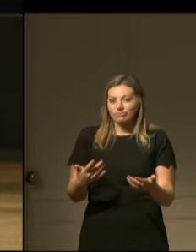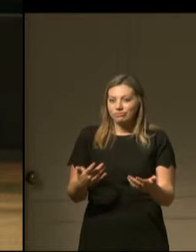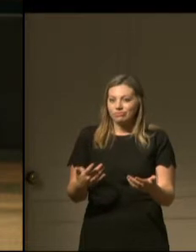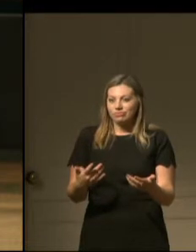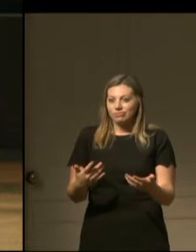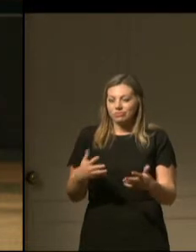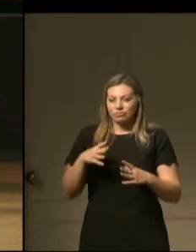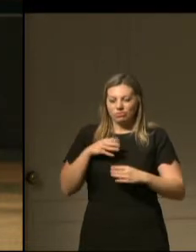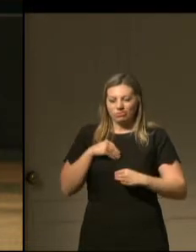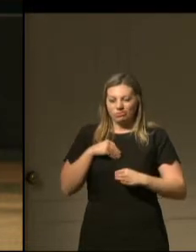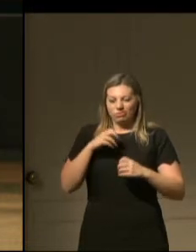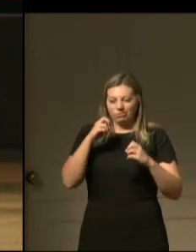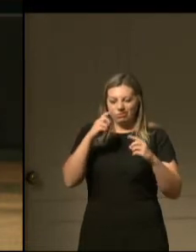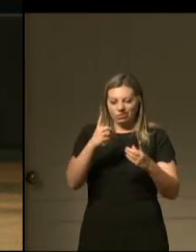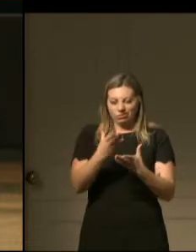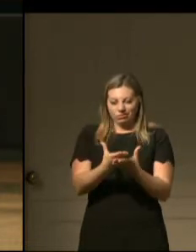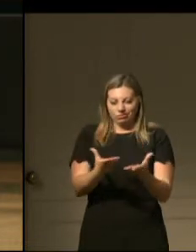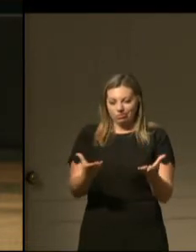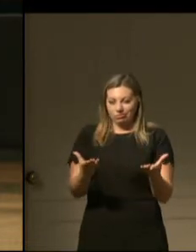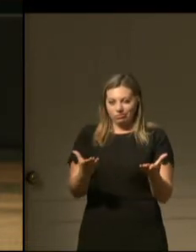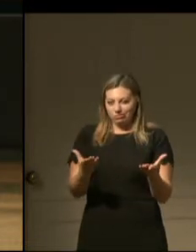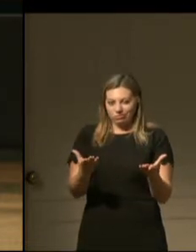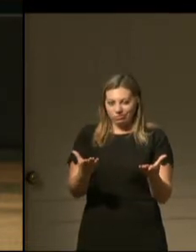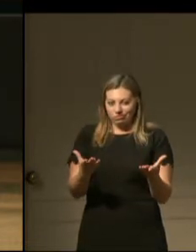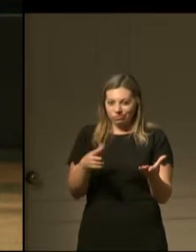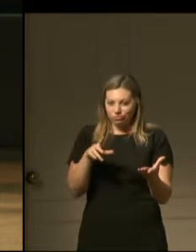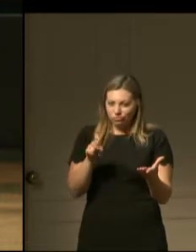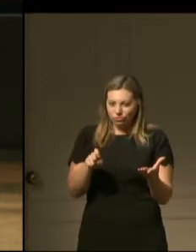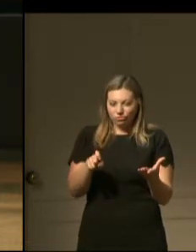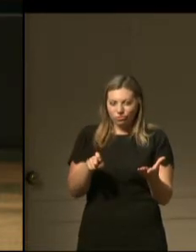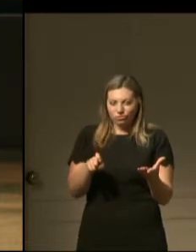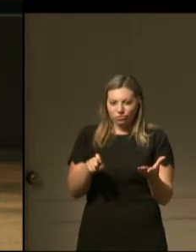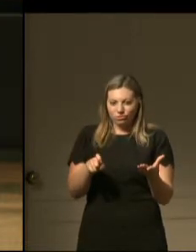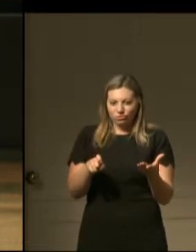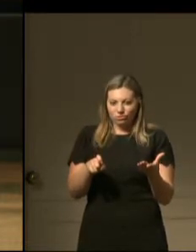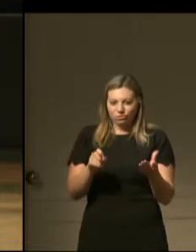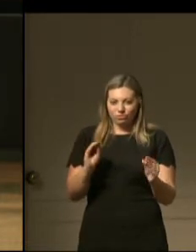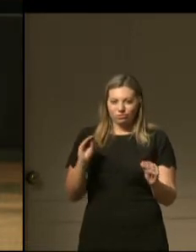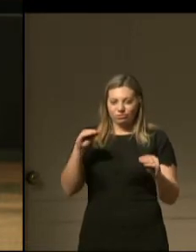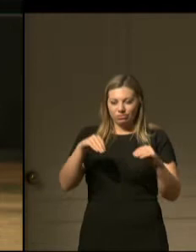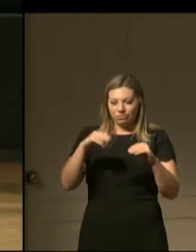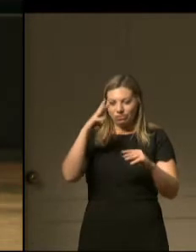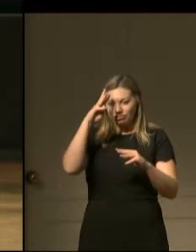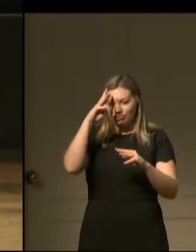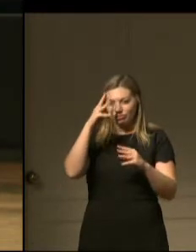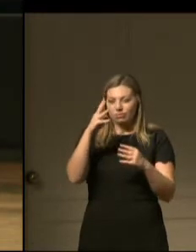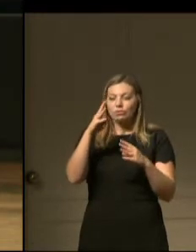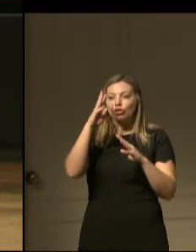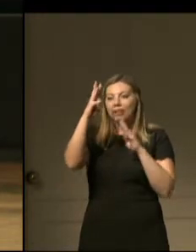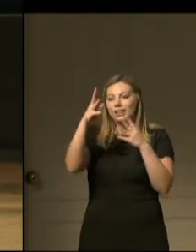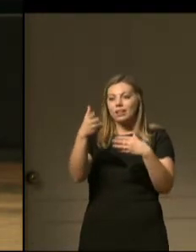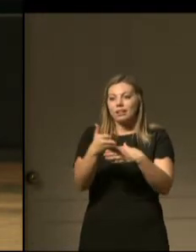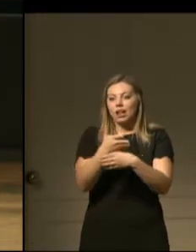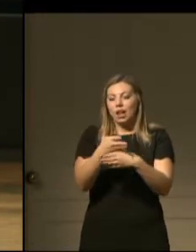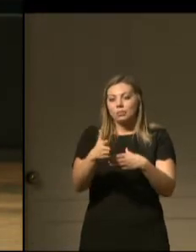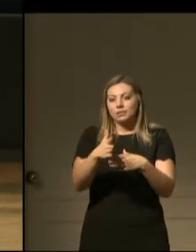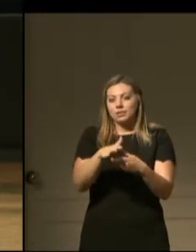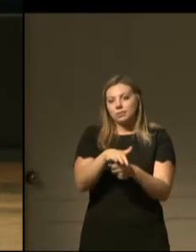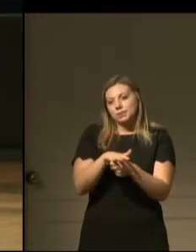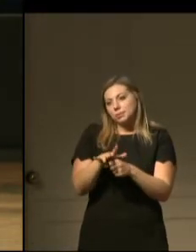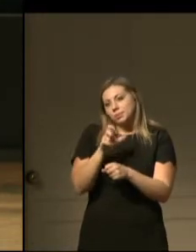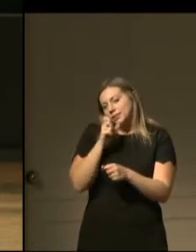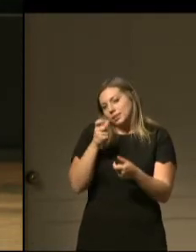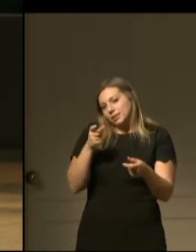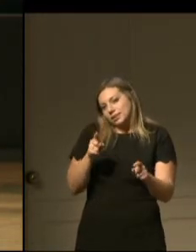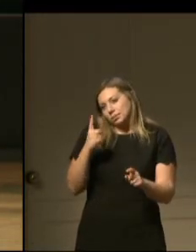necessarily own educational stuff, and it should just be put into Creative Commons spaces, but that's not gonna happen